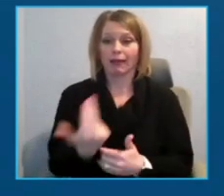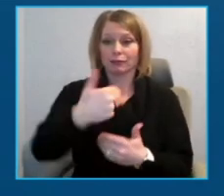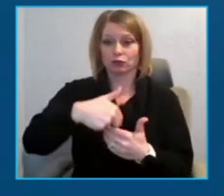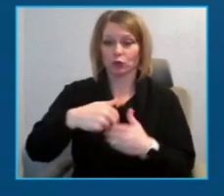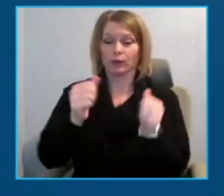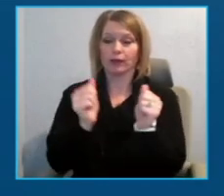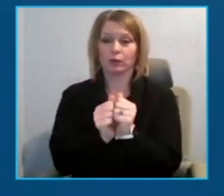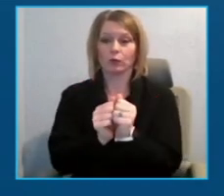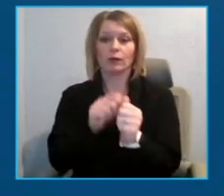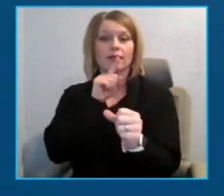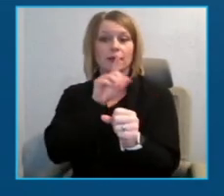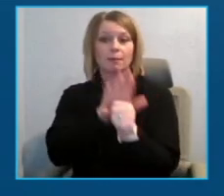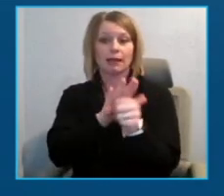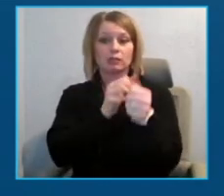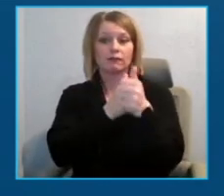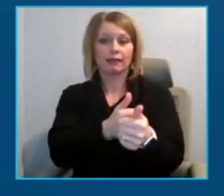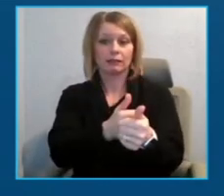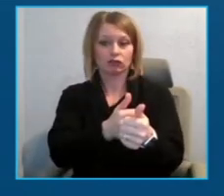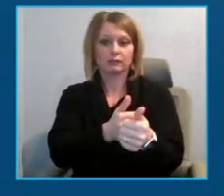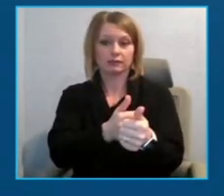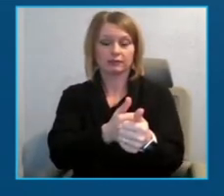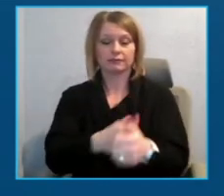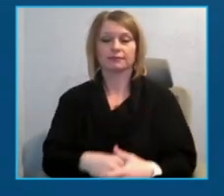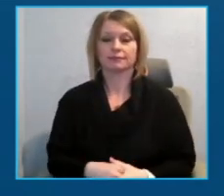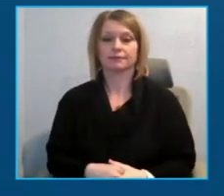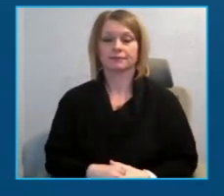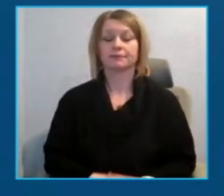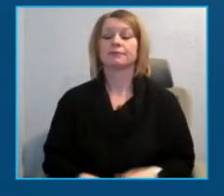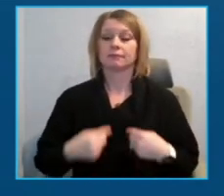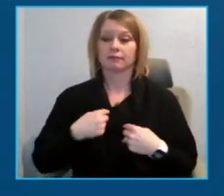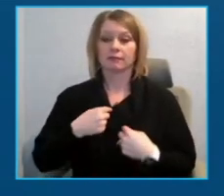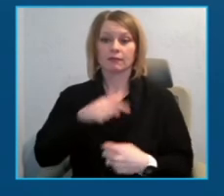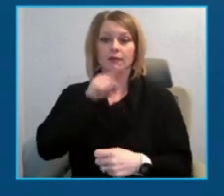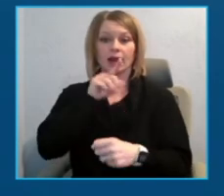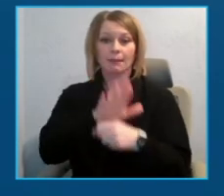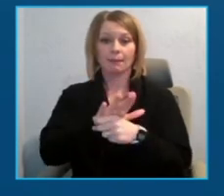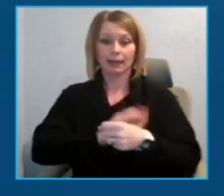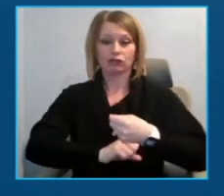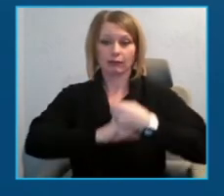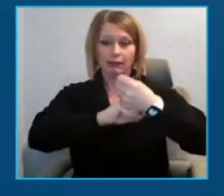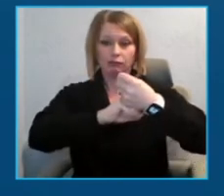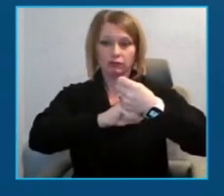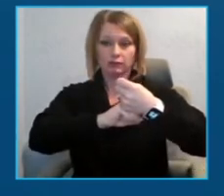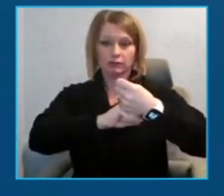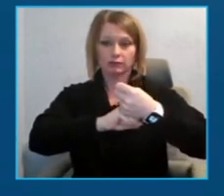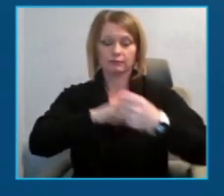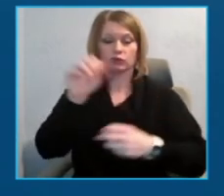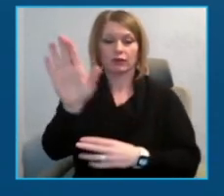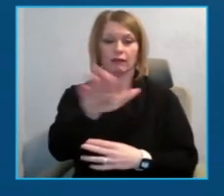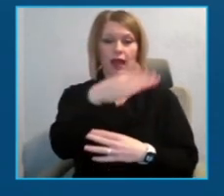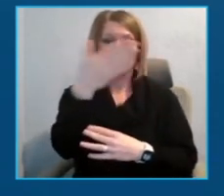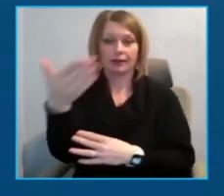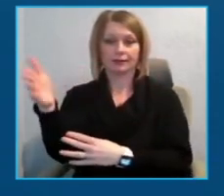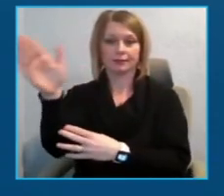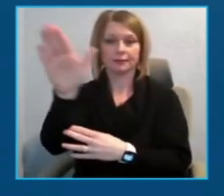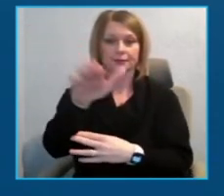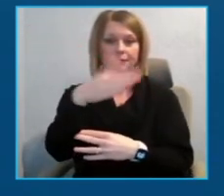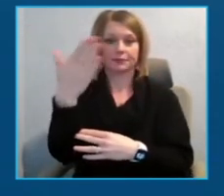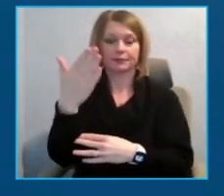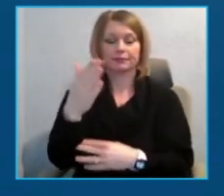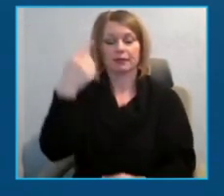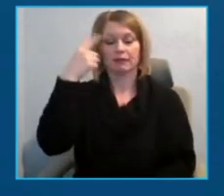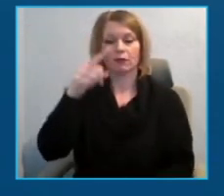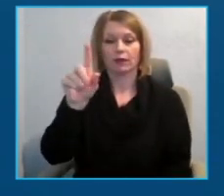of Allegiance. I pledge allegiance to the flag of the United States of